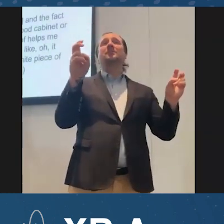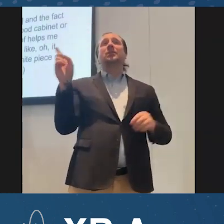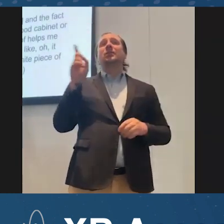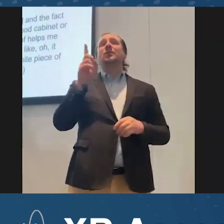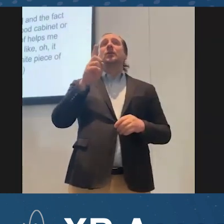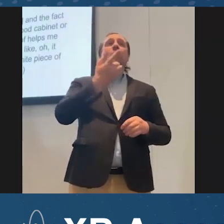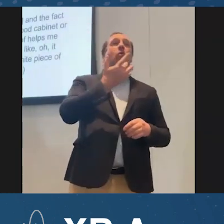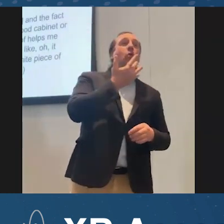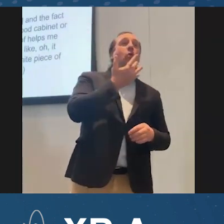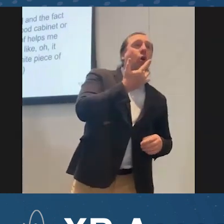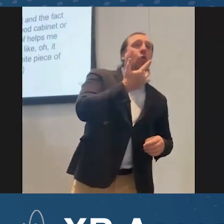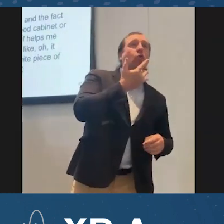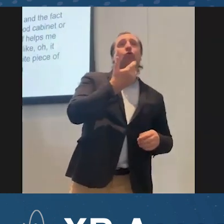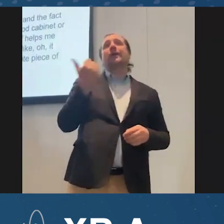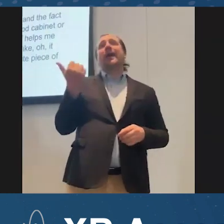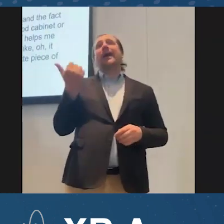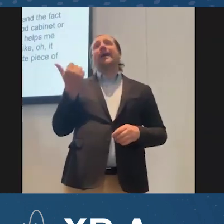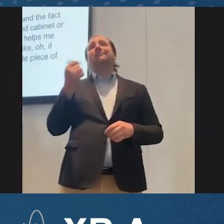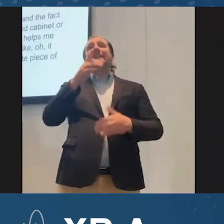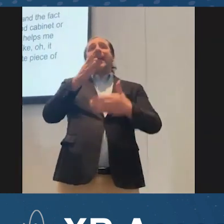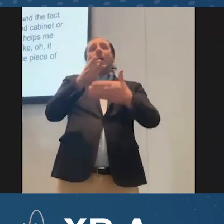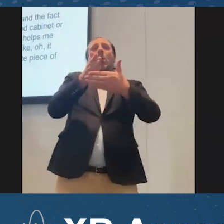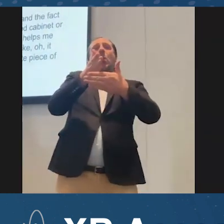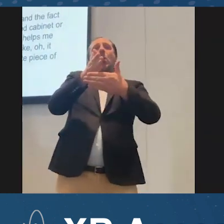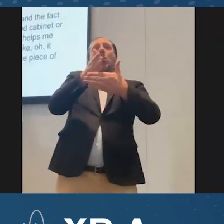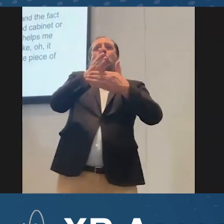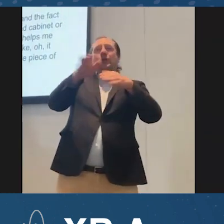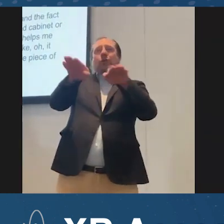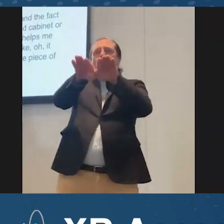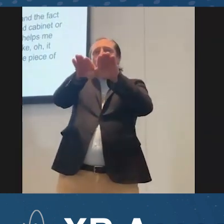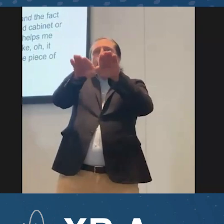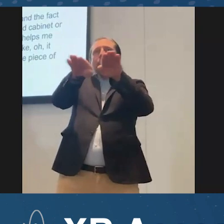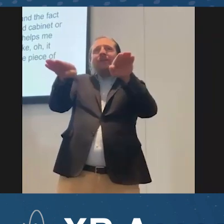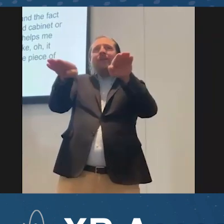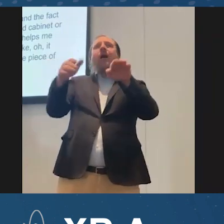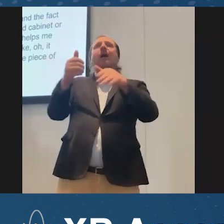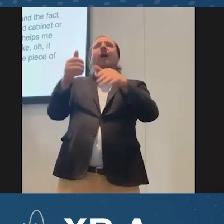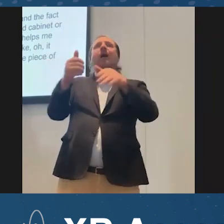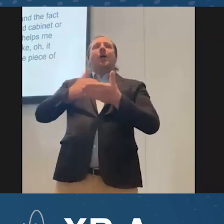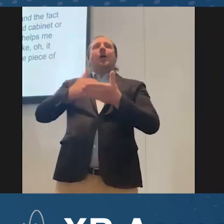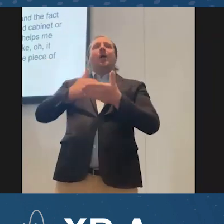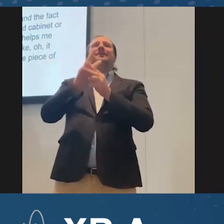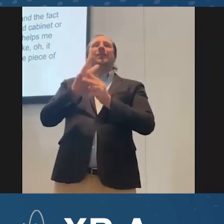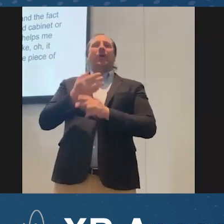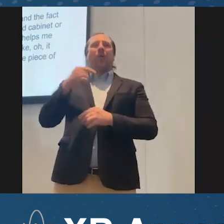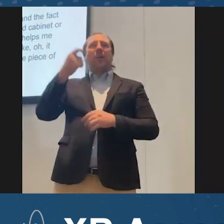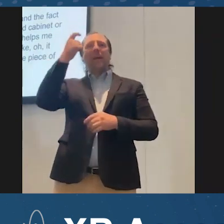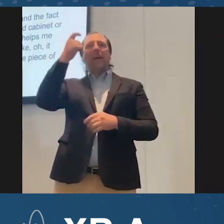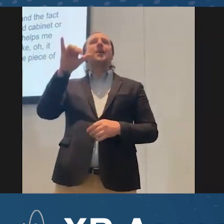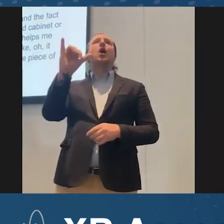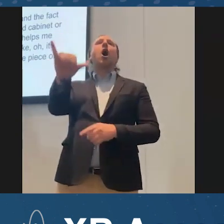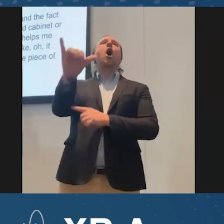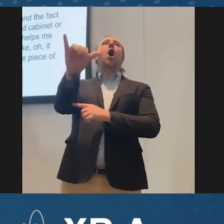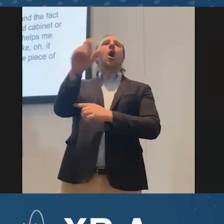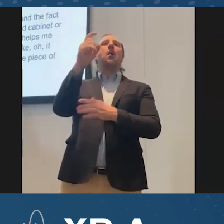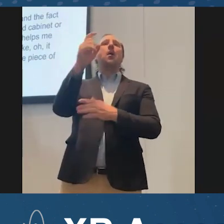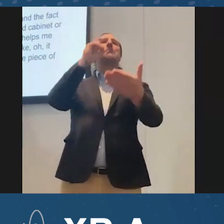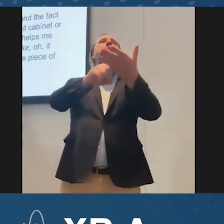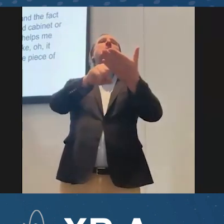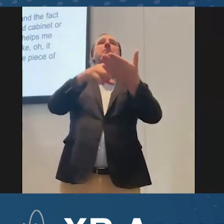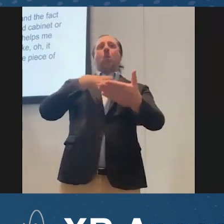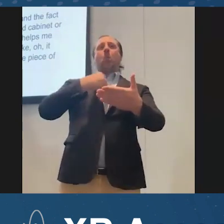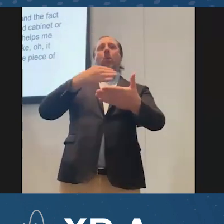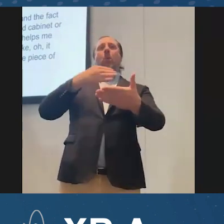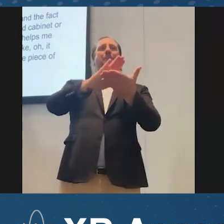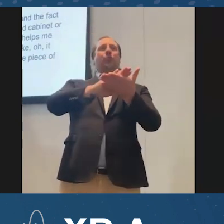the color and the fact that there was that wood cabinet or shelf there, it kind of helps me deduce in my mind, like, oh, it probably means a white